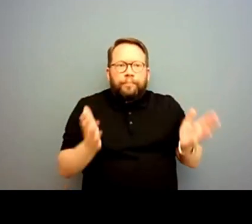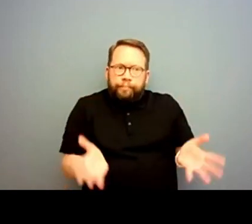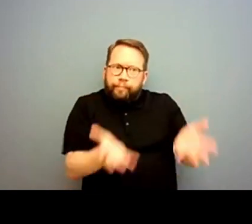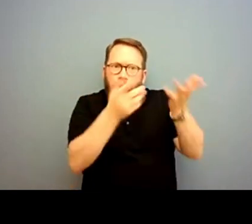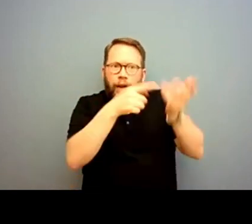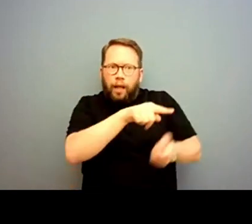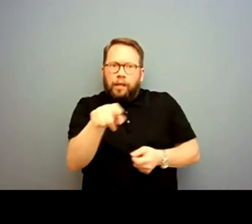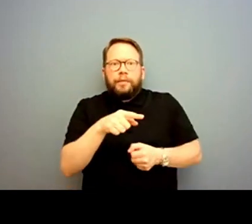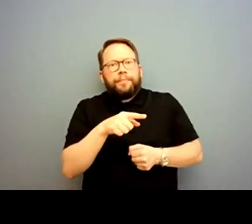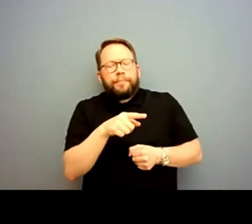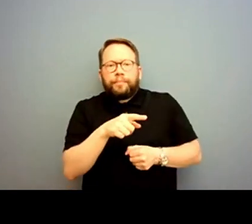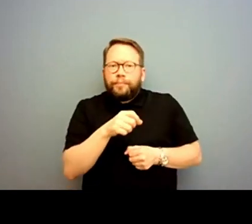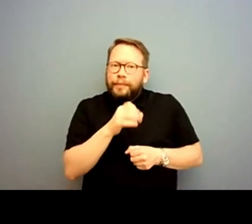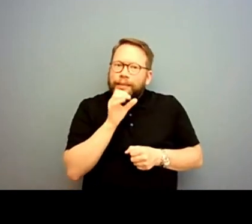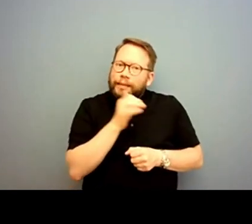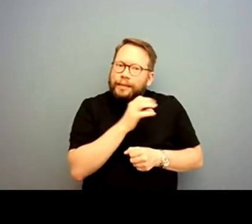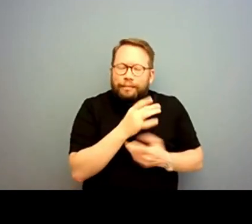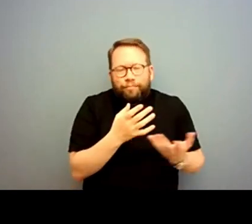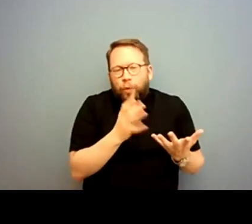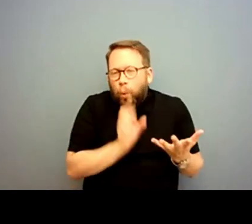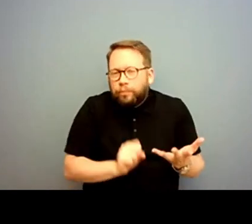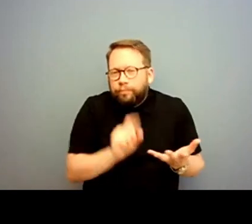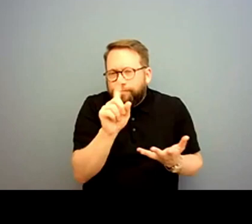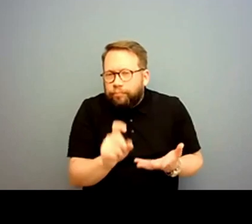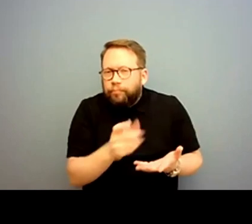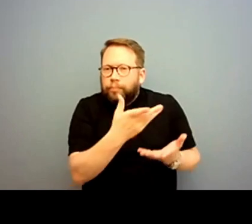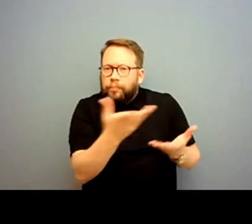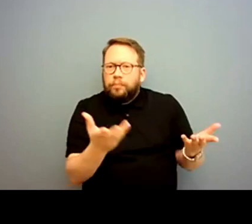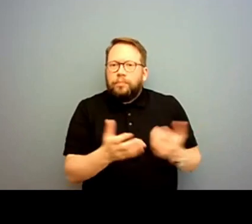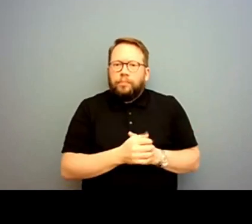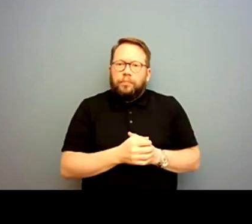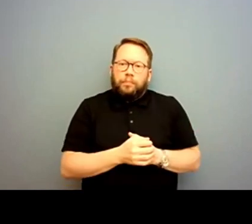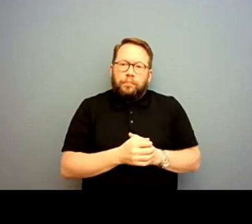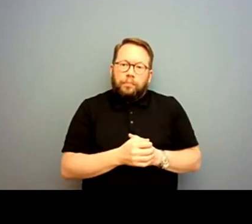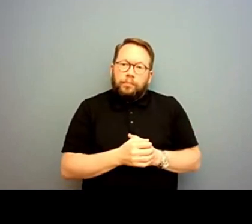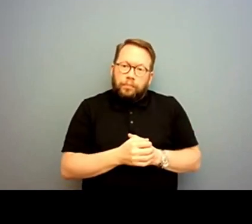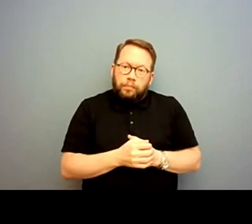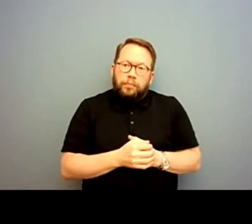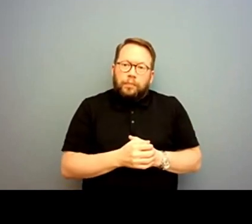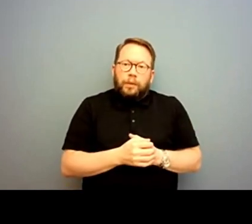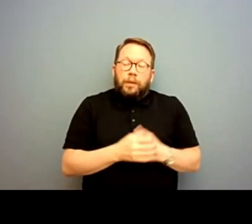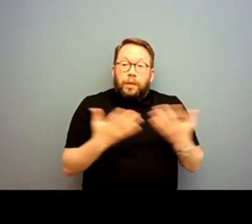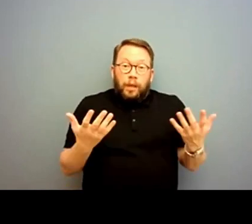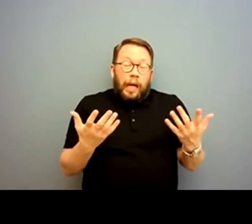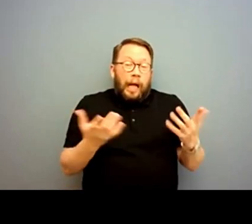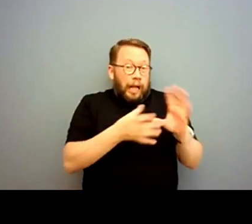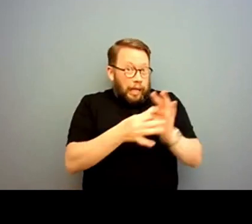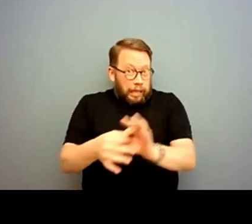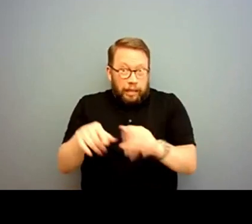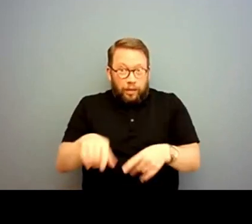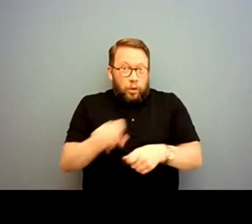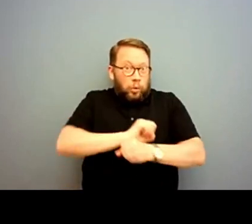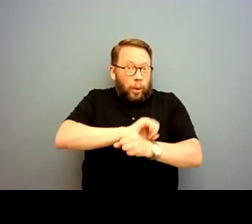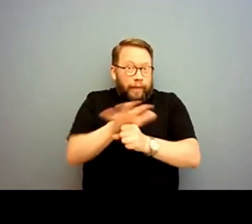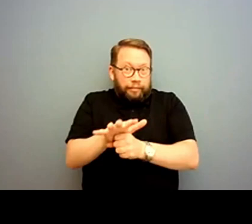things, and the economic damage done by COVID around the world hasn't helped things. But I think everybody knows that